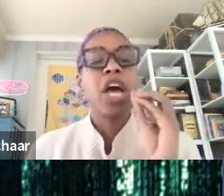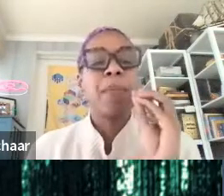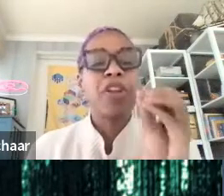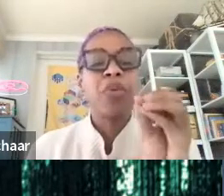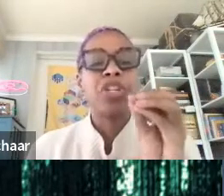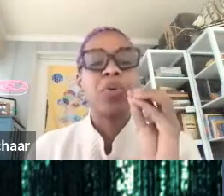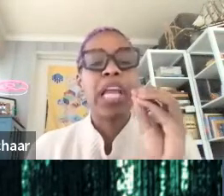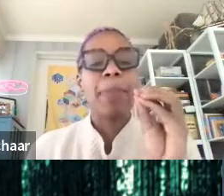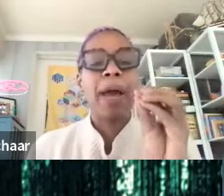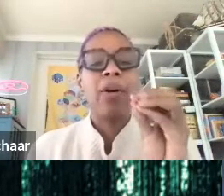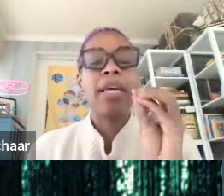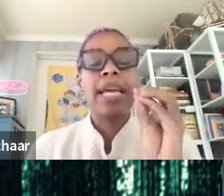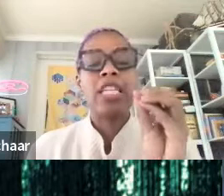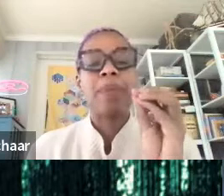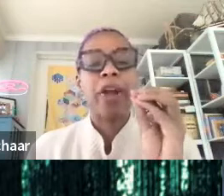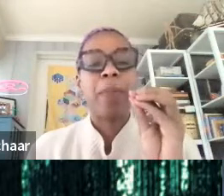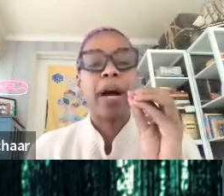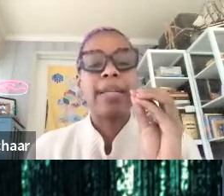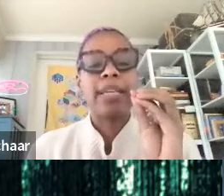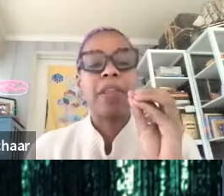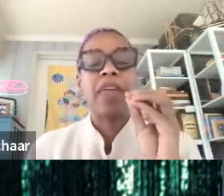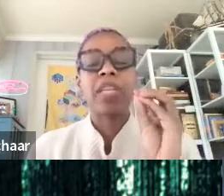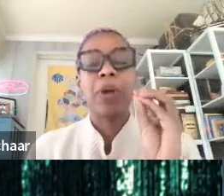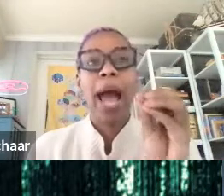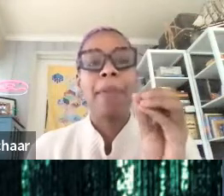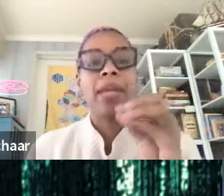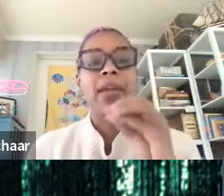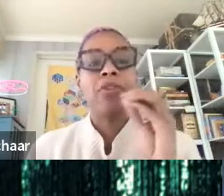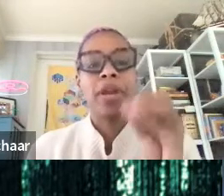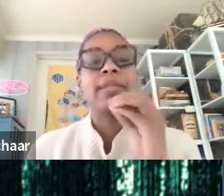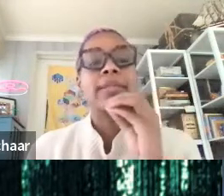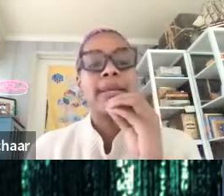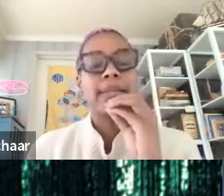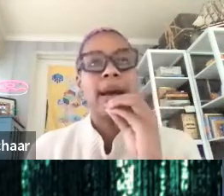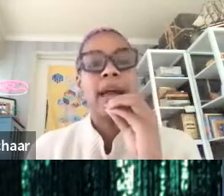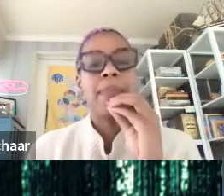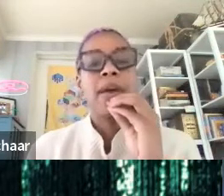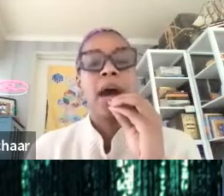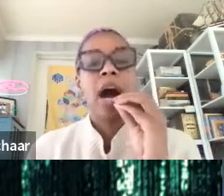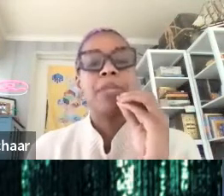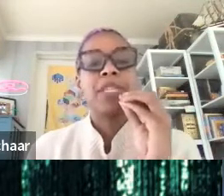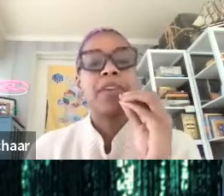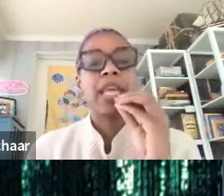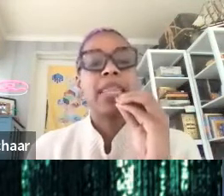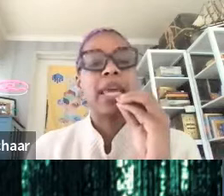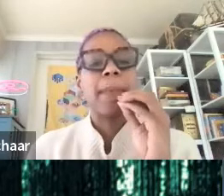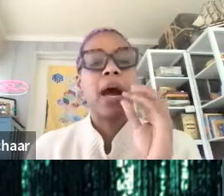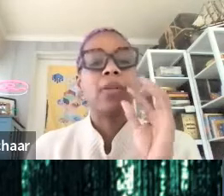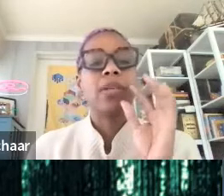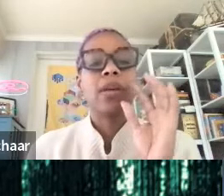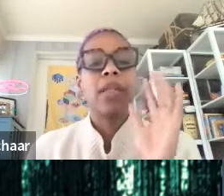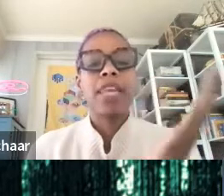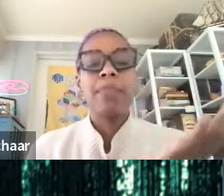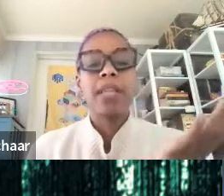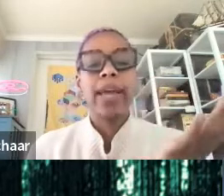Theron. But the original one came about inspired by some of the things that were happening in the United States at the time, specifically thinking